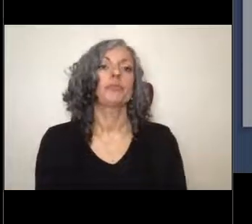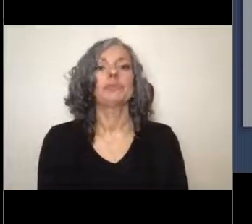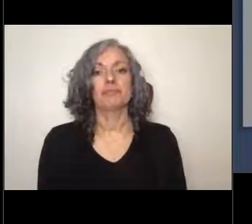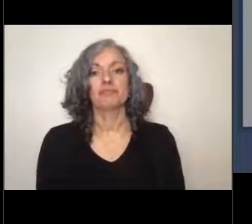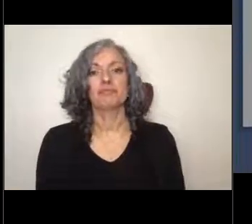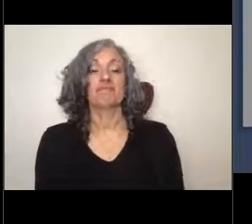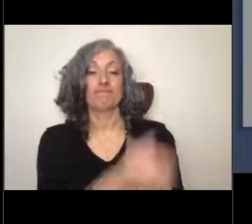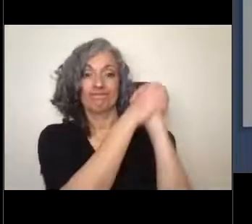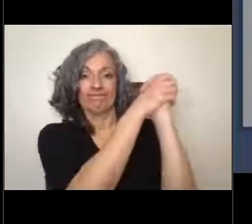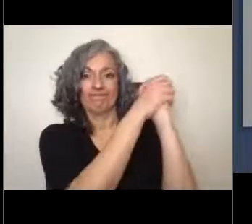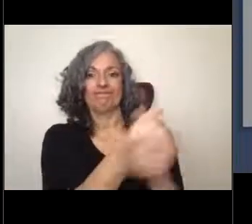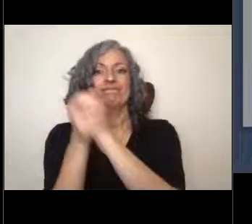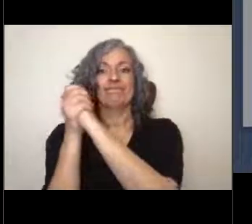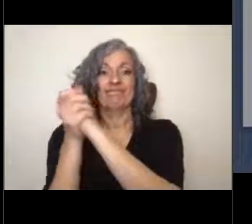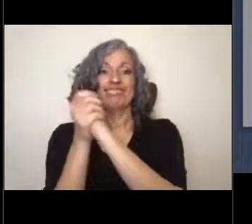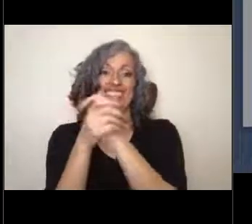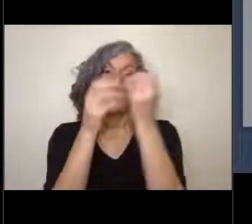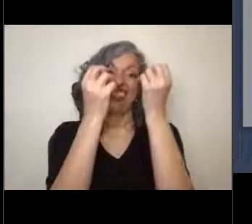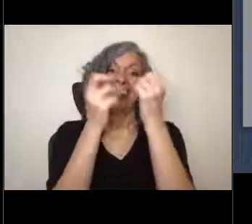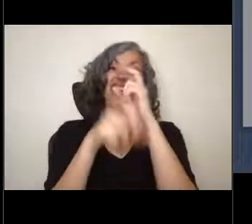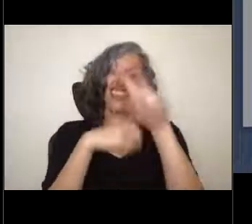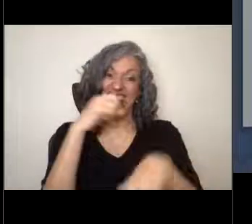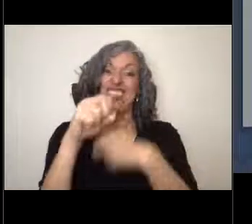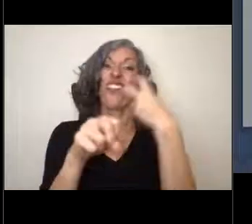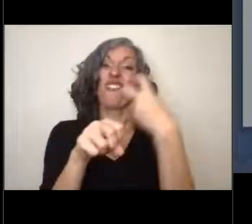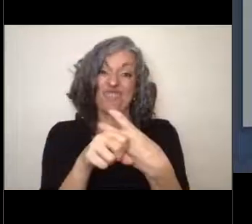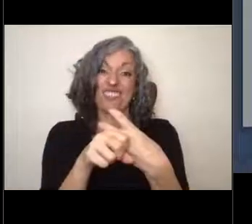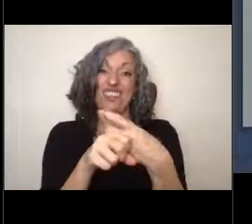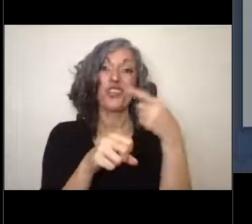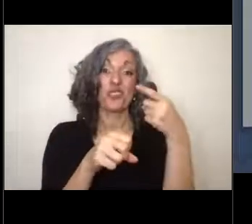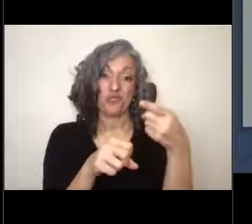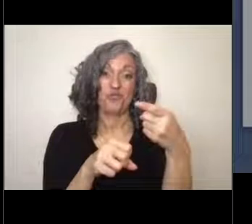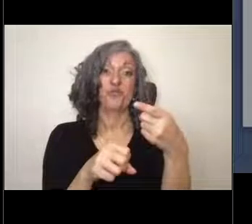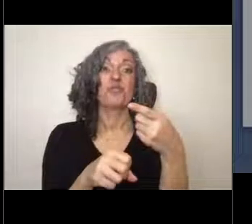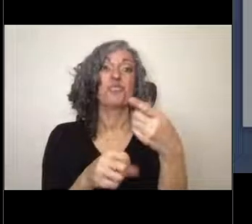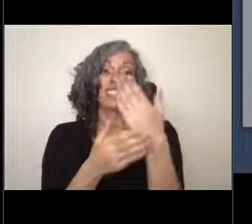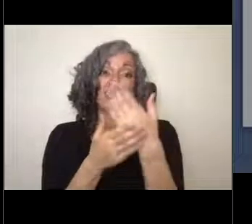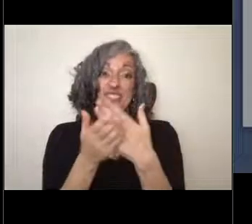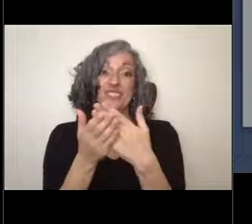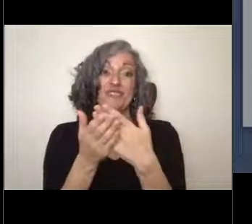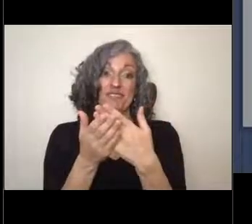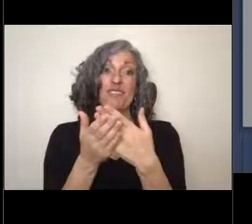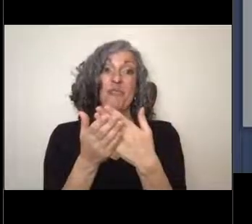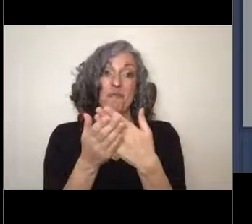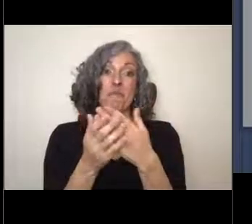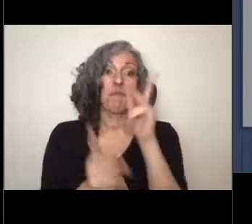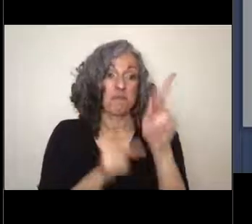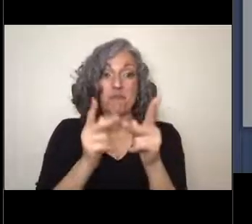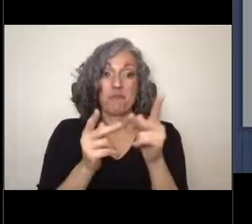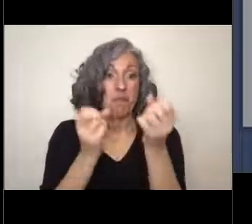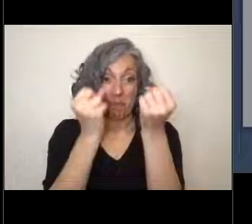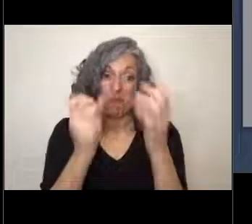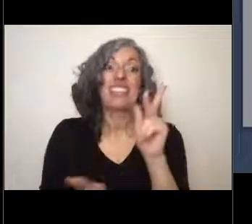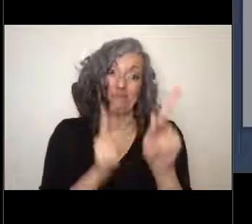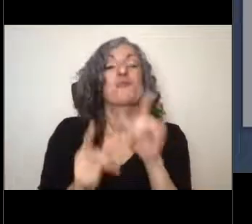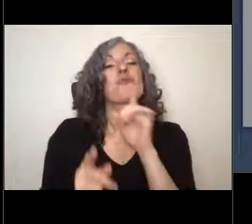Congratulations. This was a lot of work and you're about to make a lot of people very, very happy with the awards. Thank you. Yeah.